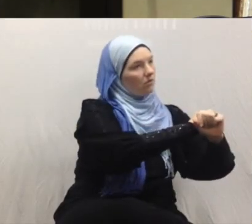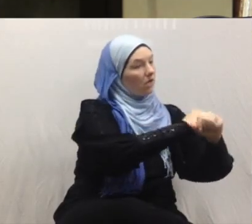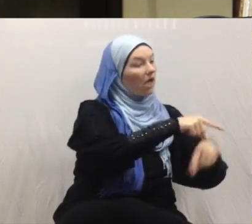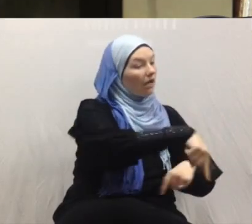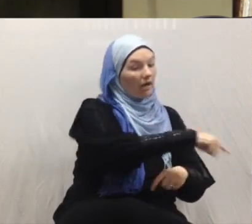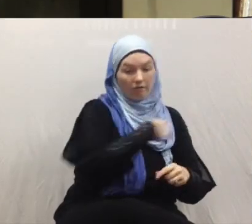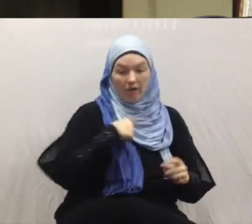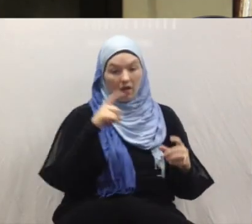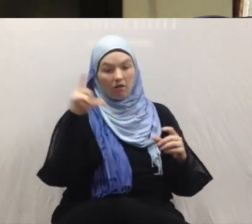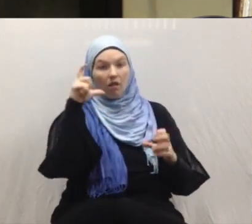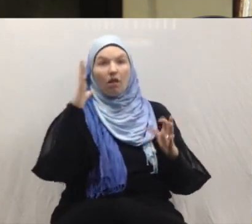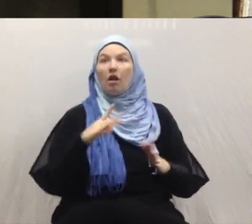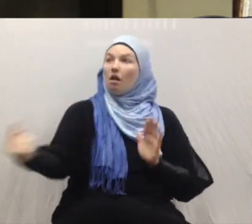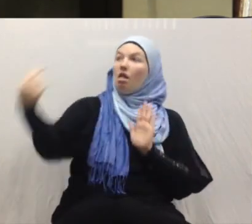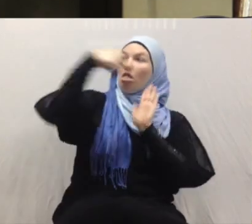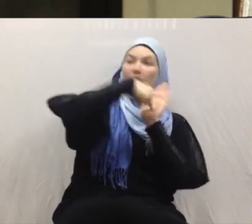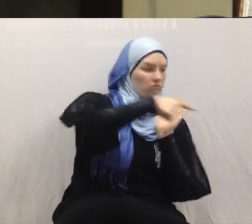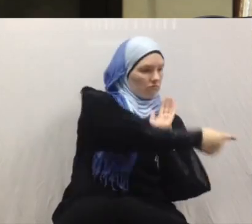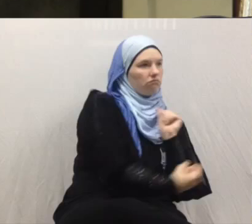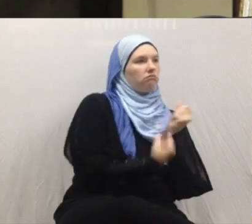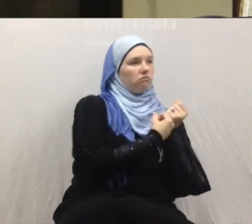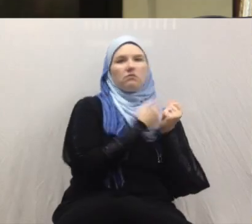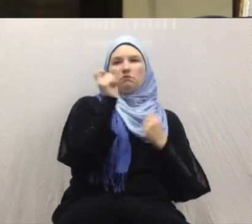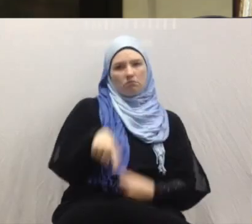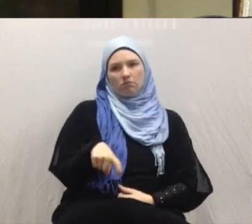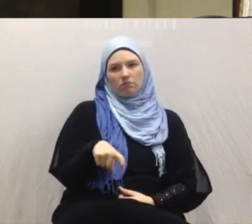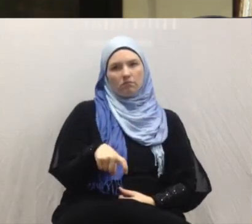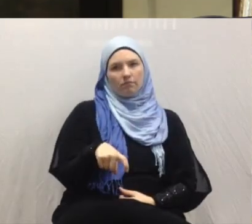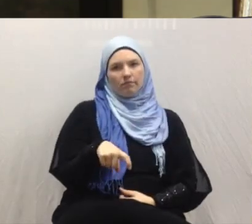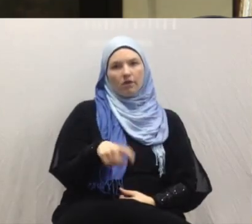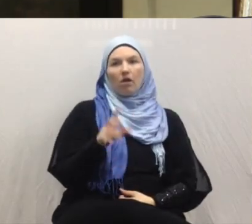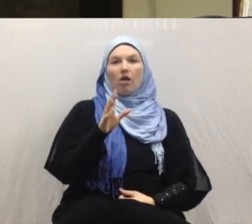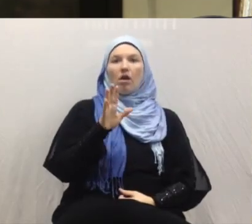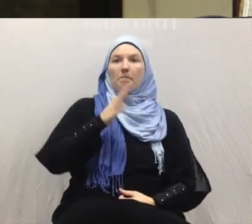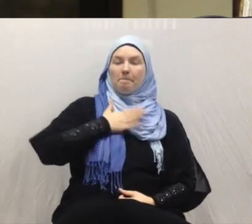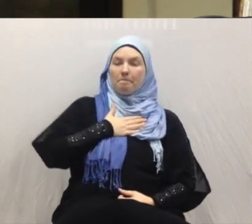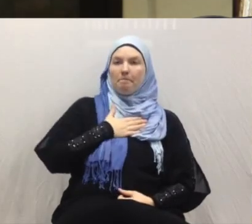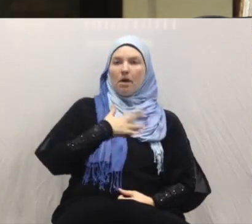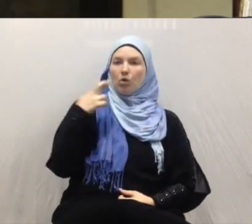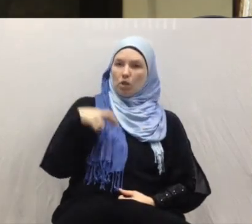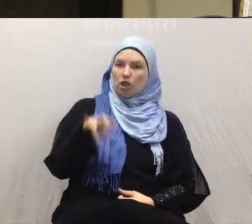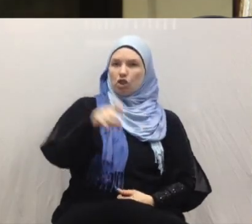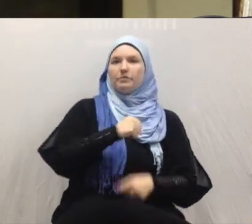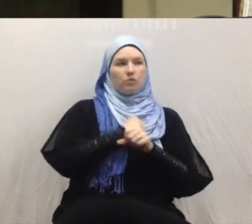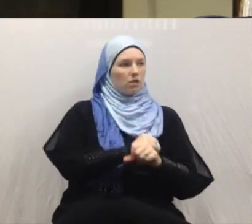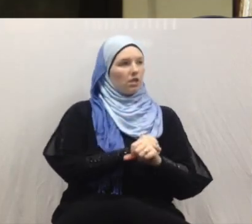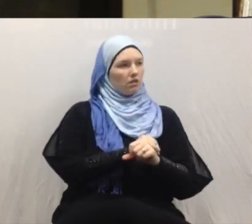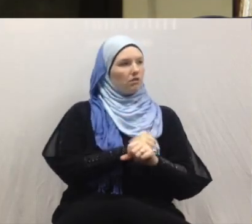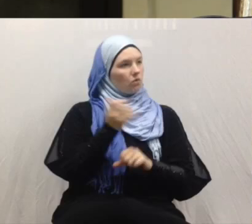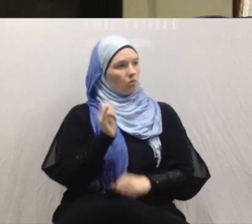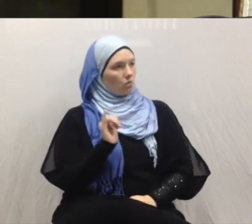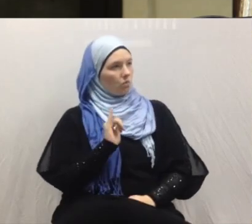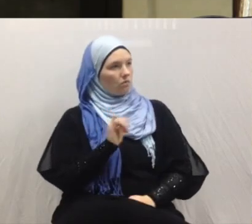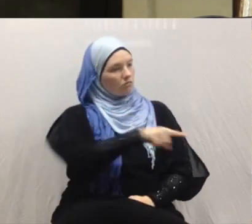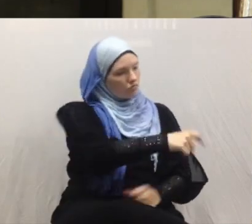also that by extension, the Muslim's religion also ought to be protected by the rest of the society